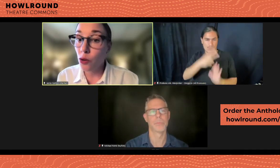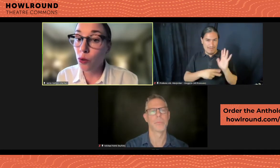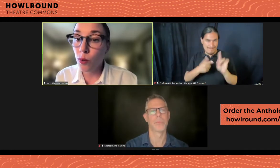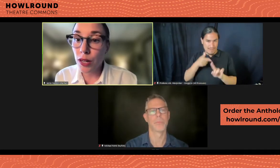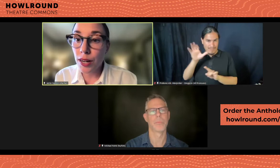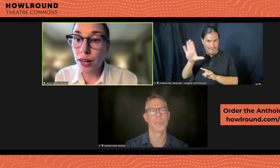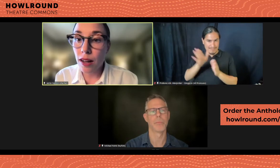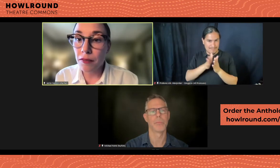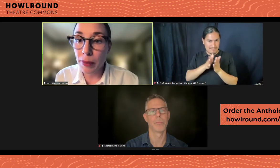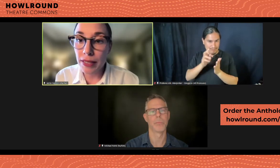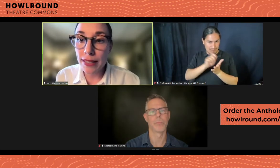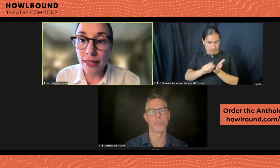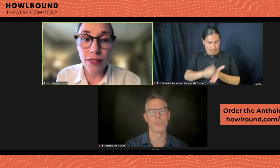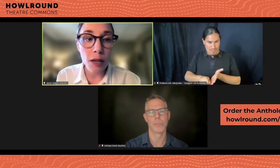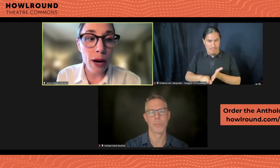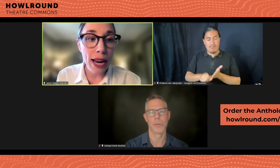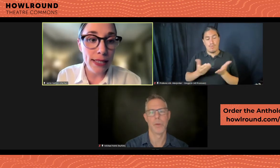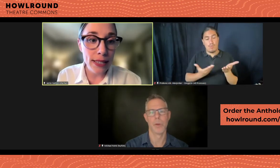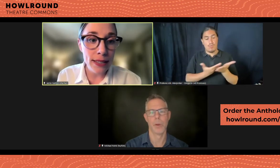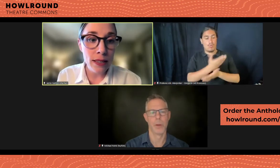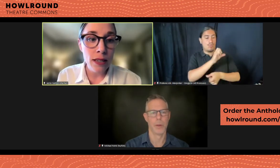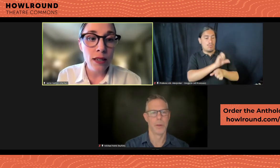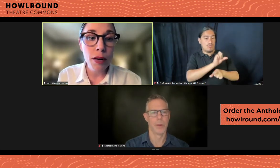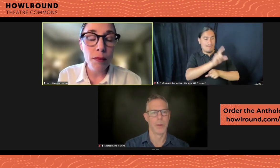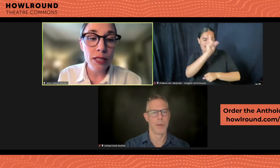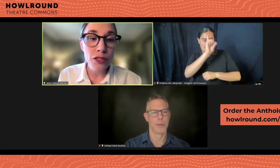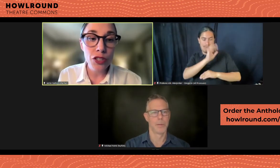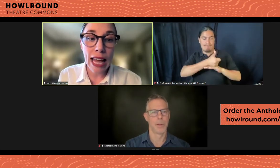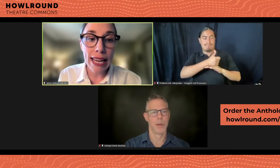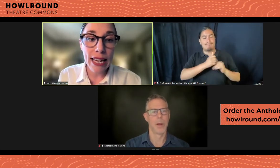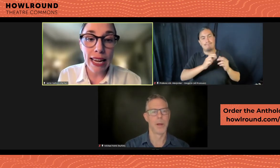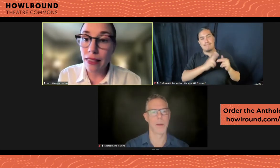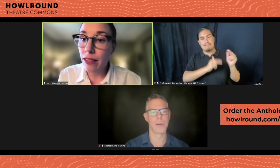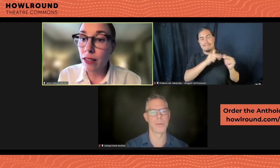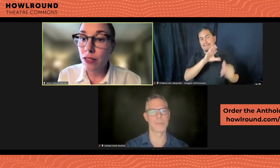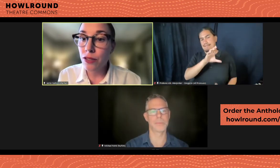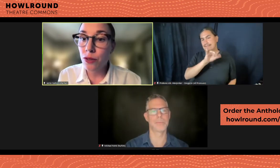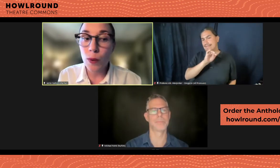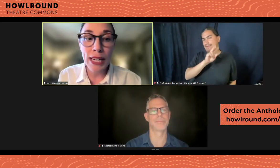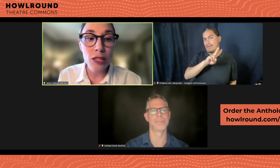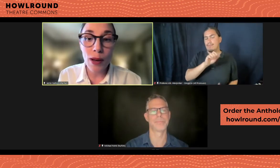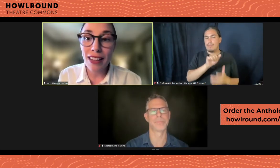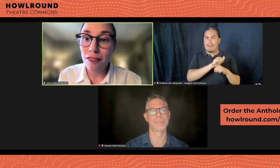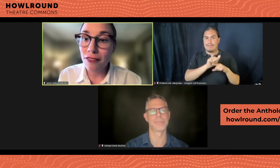The New Work of Building Civic Practice, published July 9th,